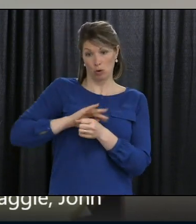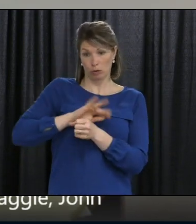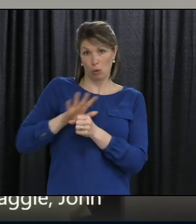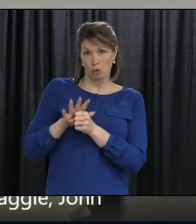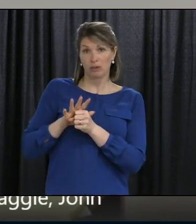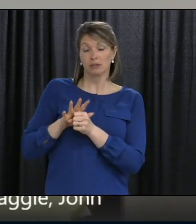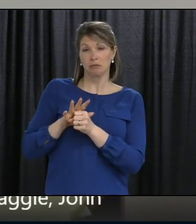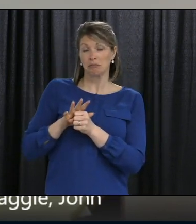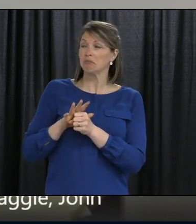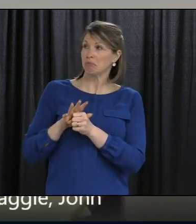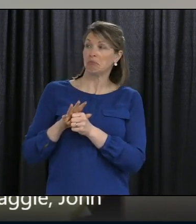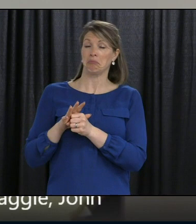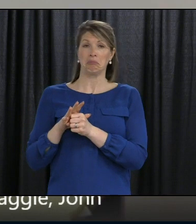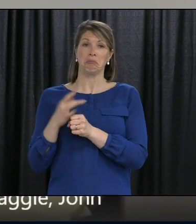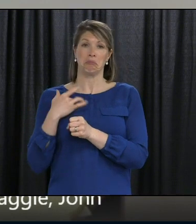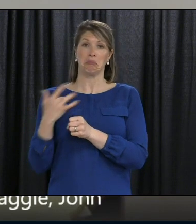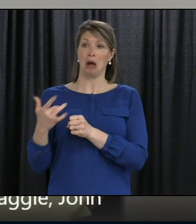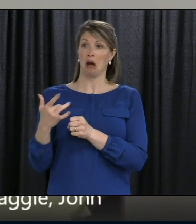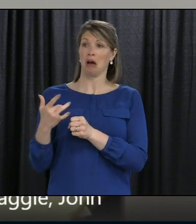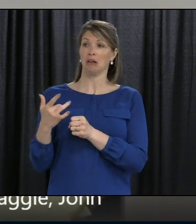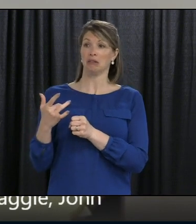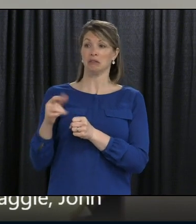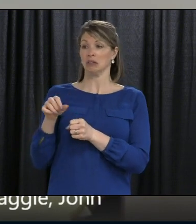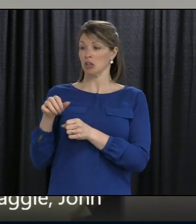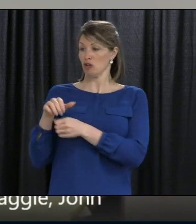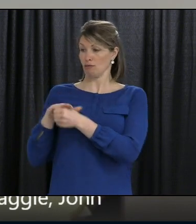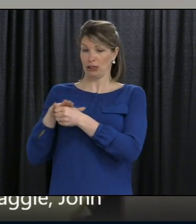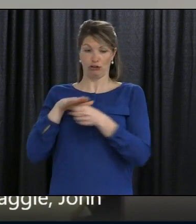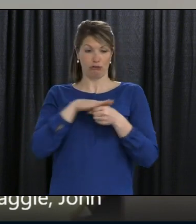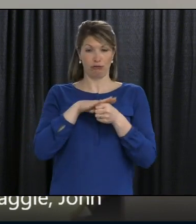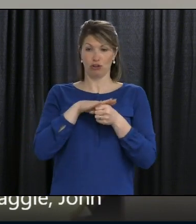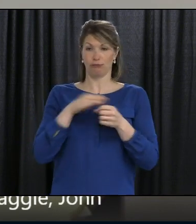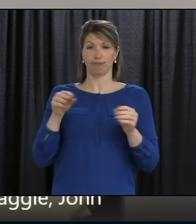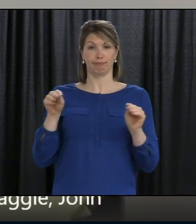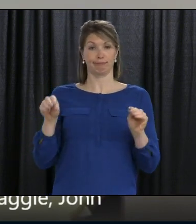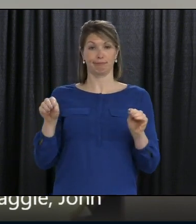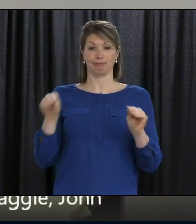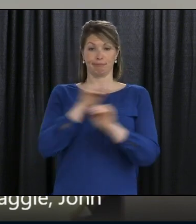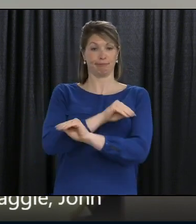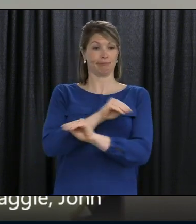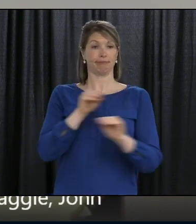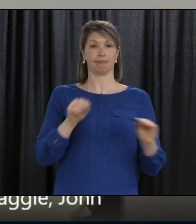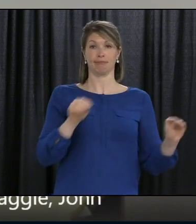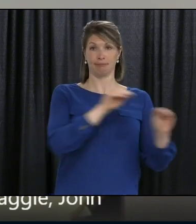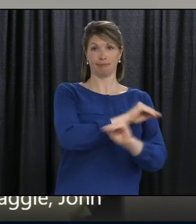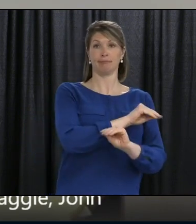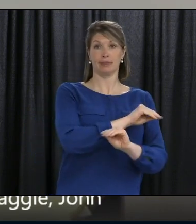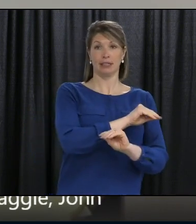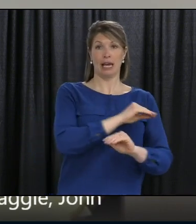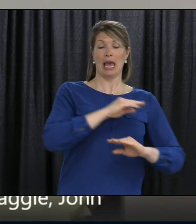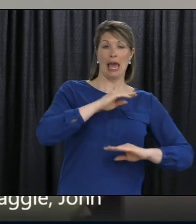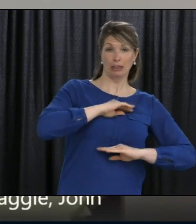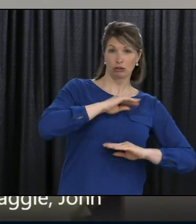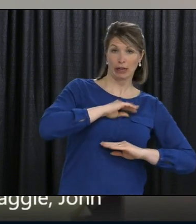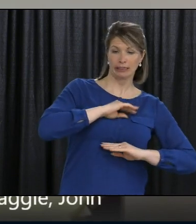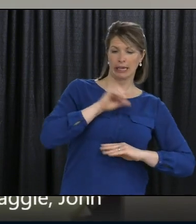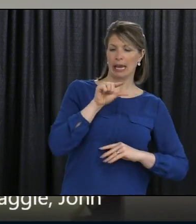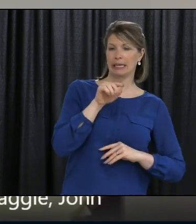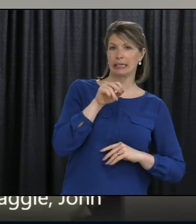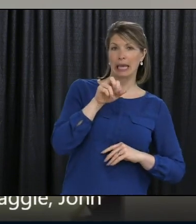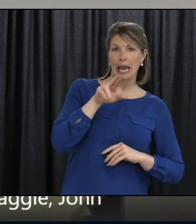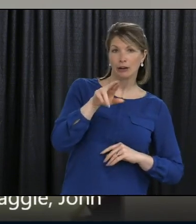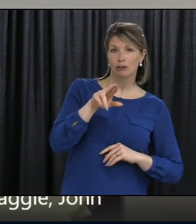reasonable mobility between adjacent centres in different RHAs. For example, I'm thinking Gander and Clarenville, which I know from